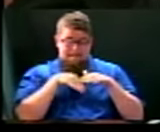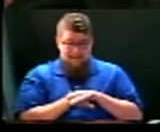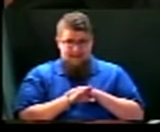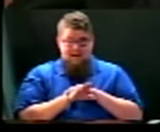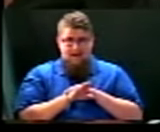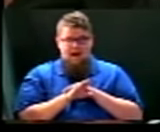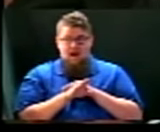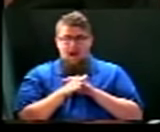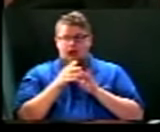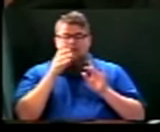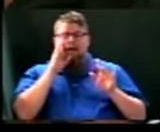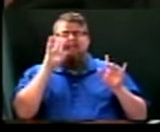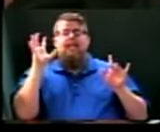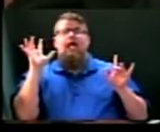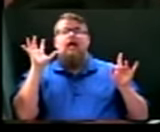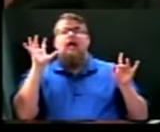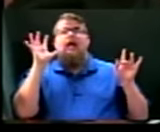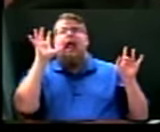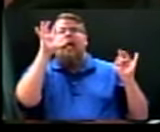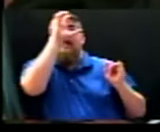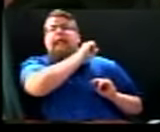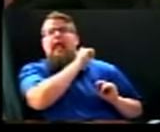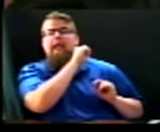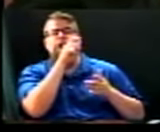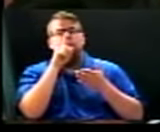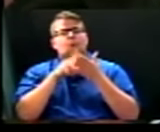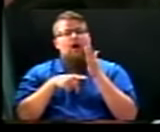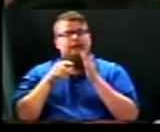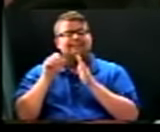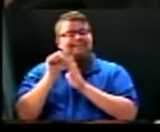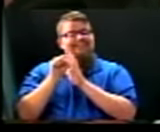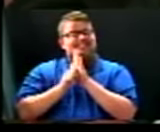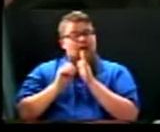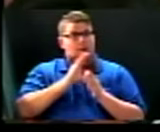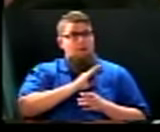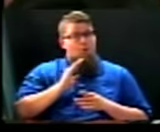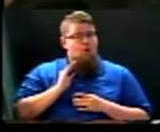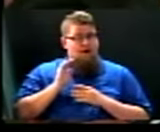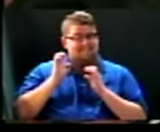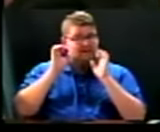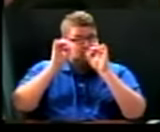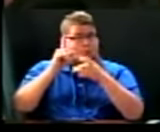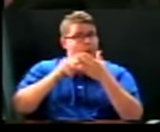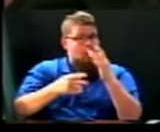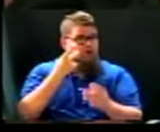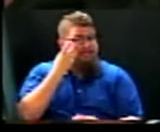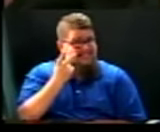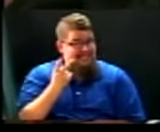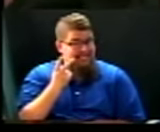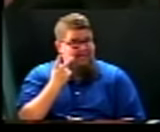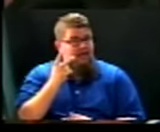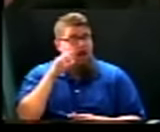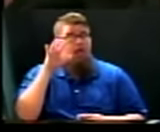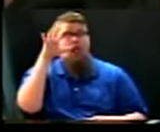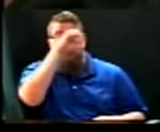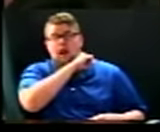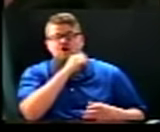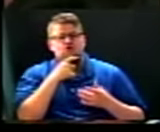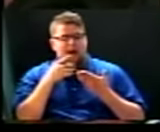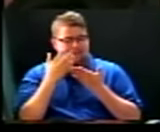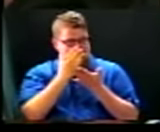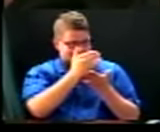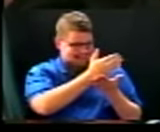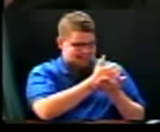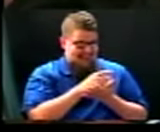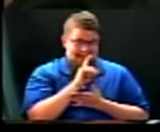a stab in the dark as to what the State Department of Education wants to see. And I'm going to start collecting all kinds of data. I'm going to